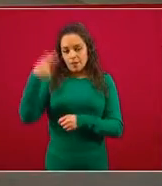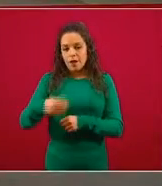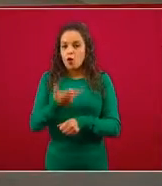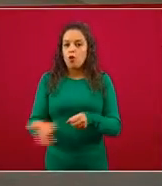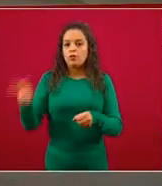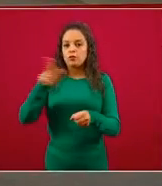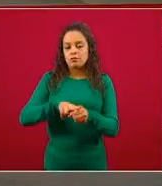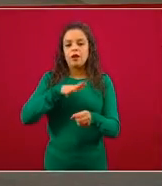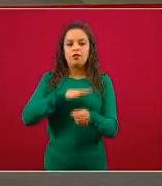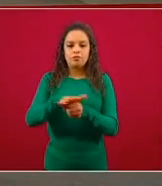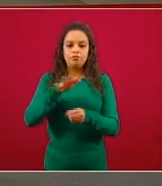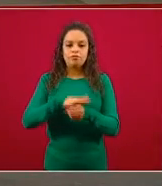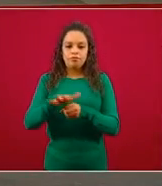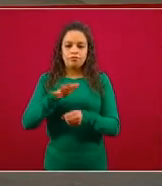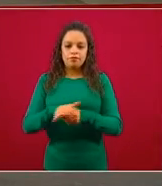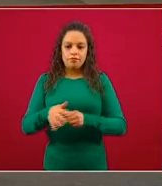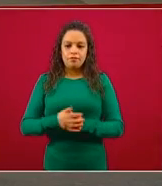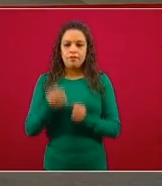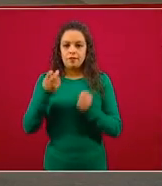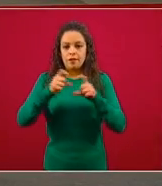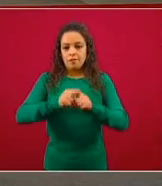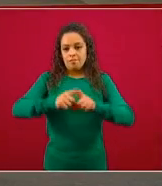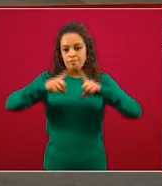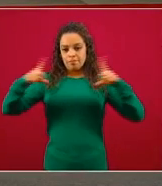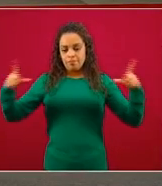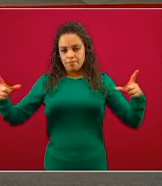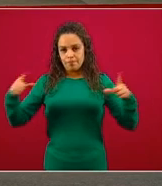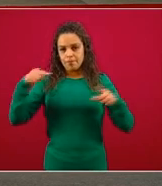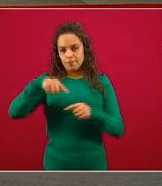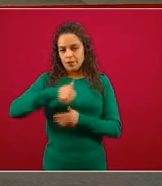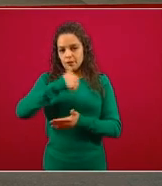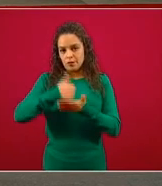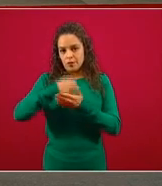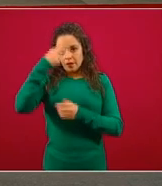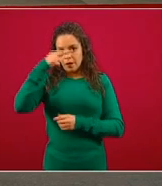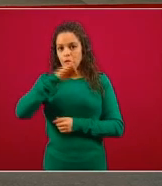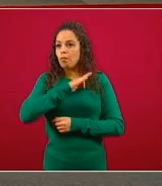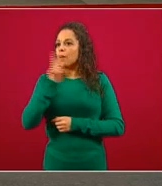up the metropolitan Valle of Mexico area as well for that.